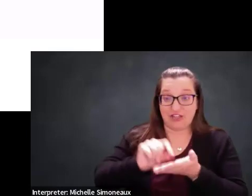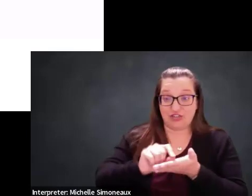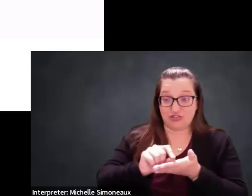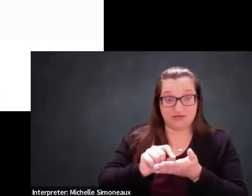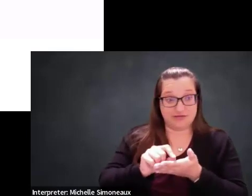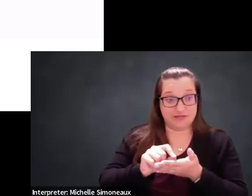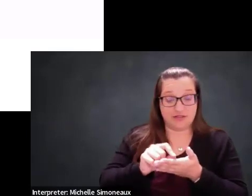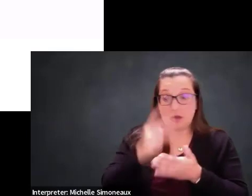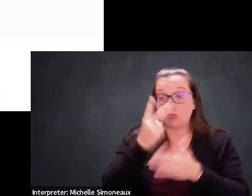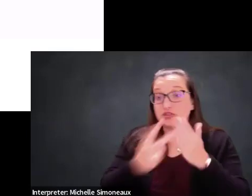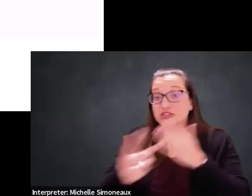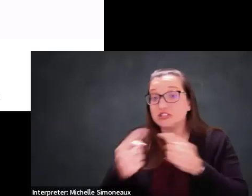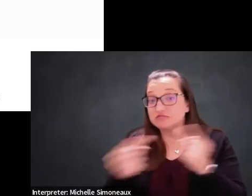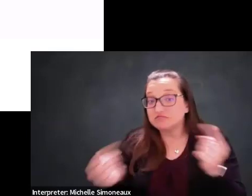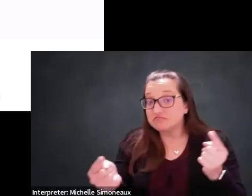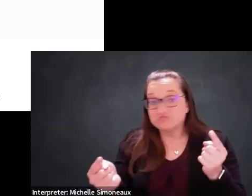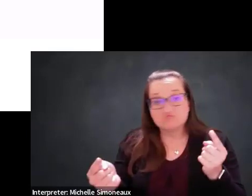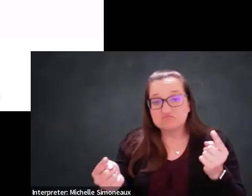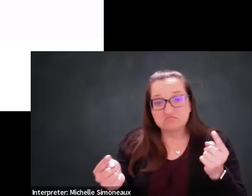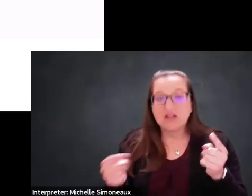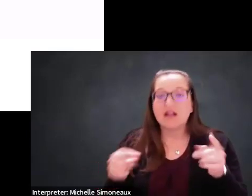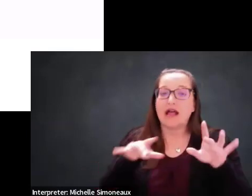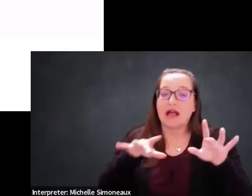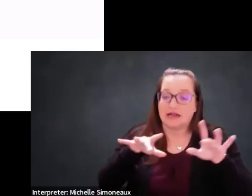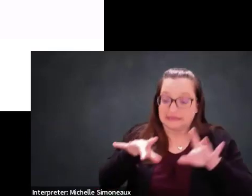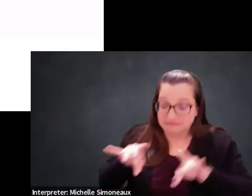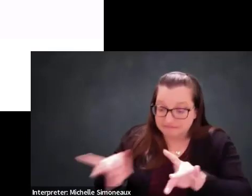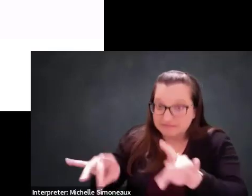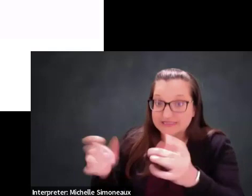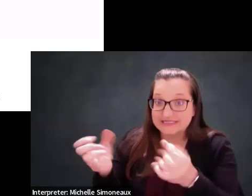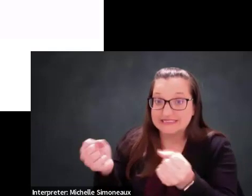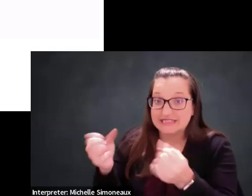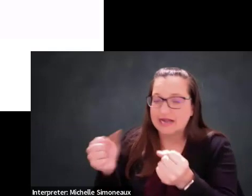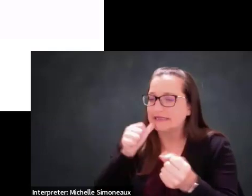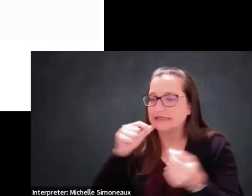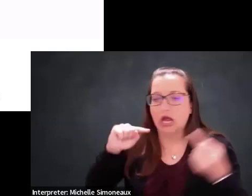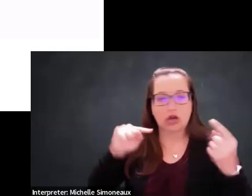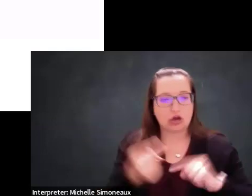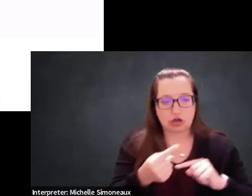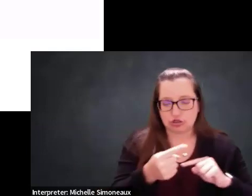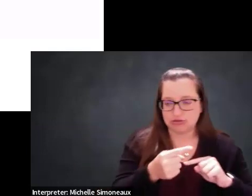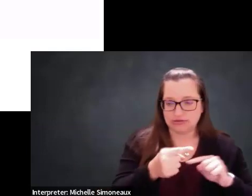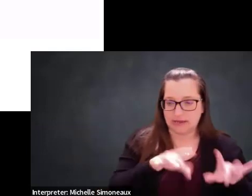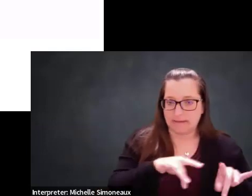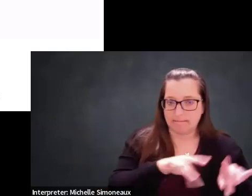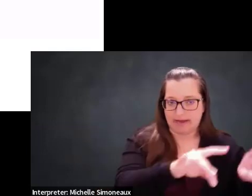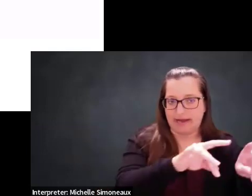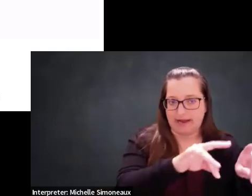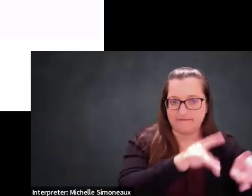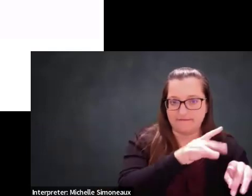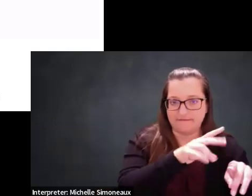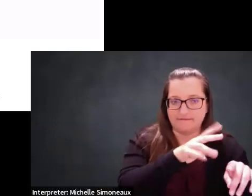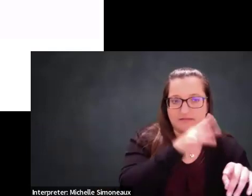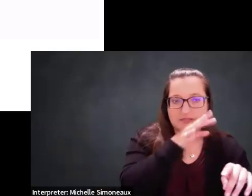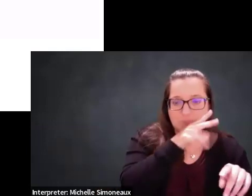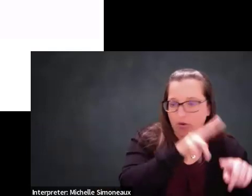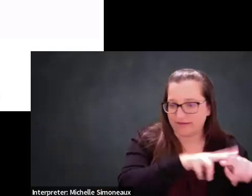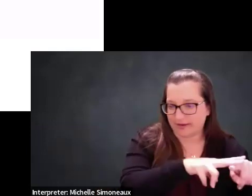of sign language is not harm spoken language acquisition. And very often, many of my SLP,